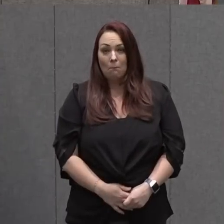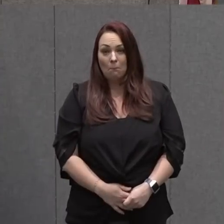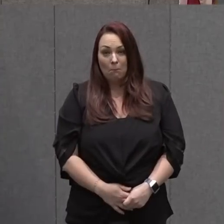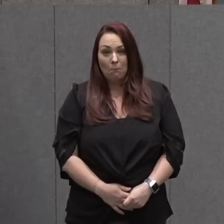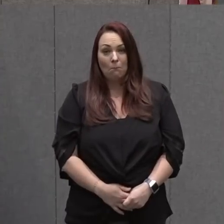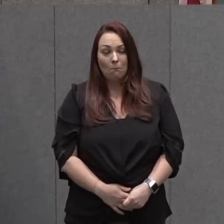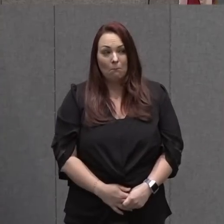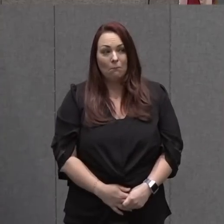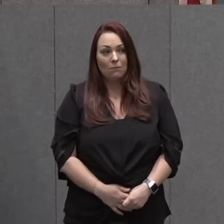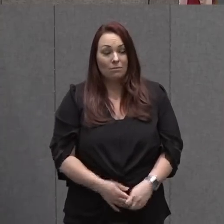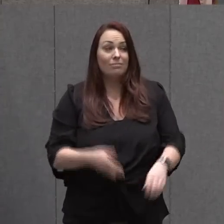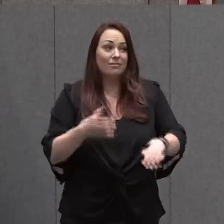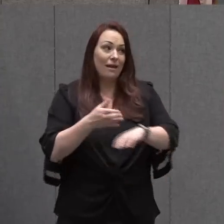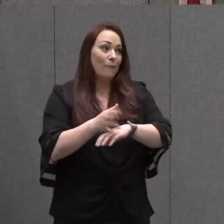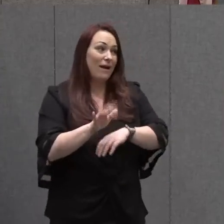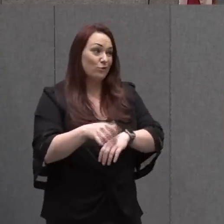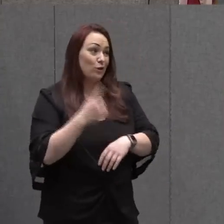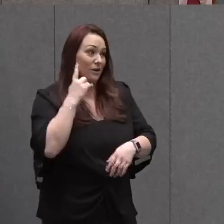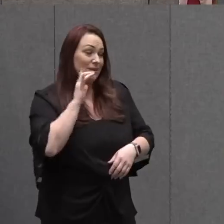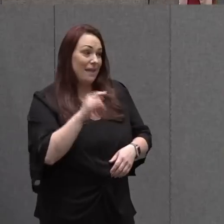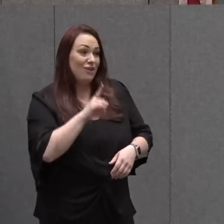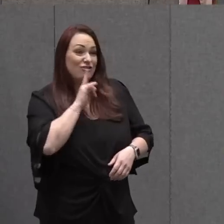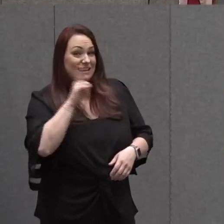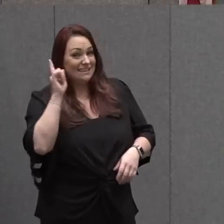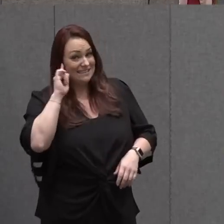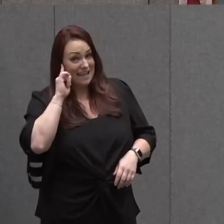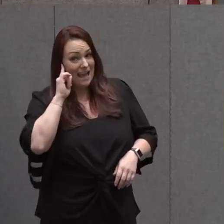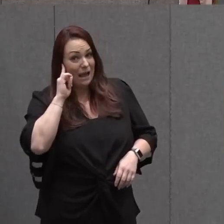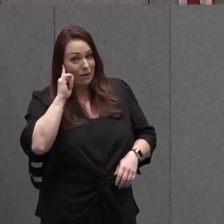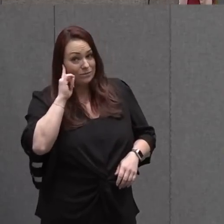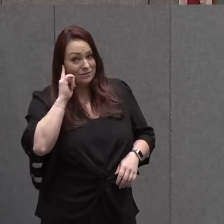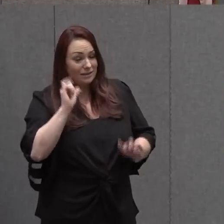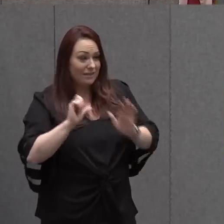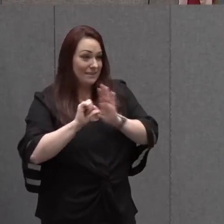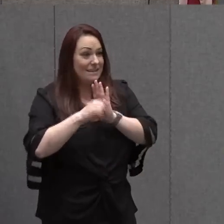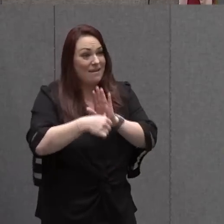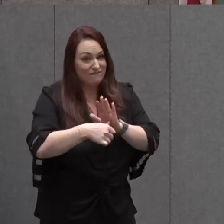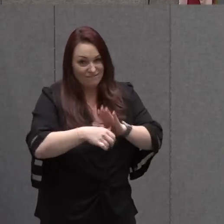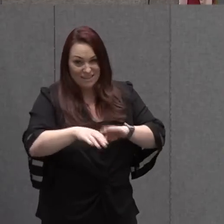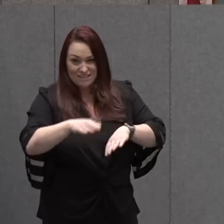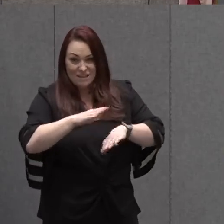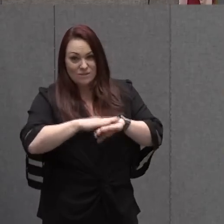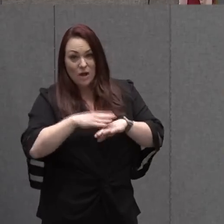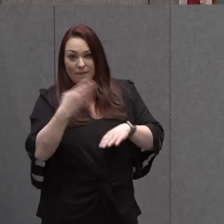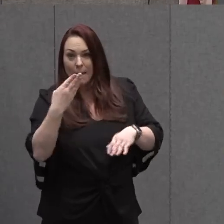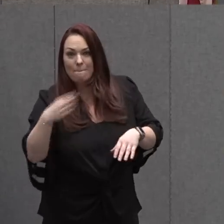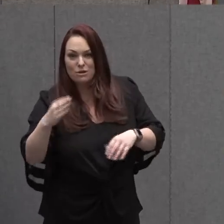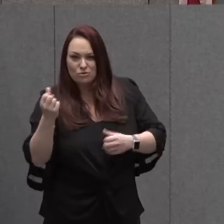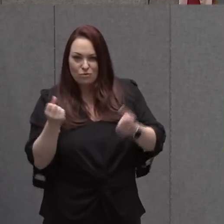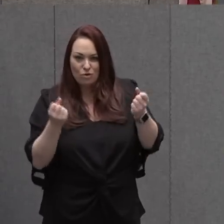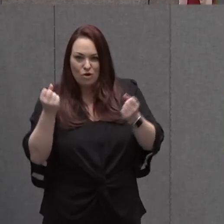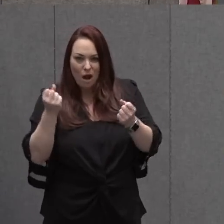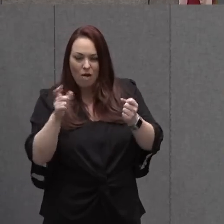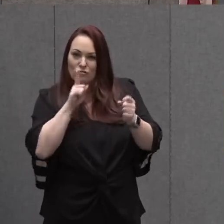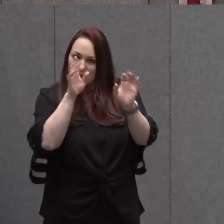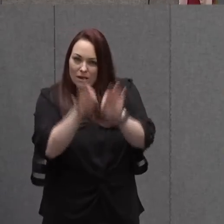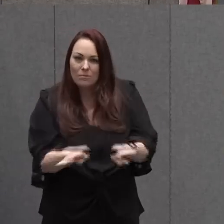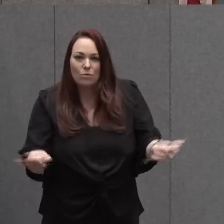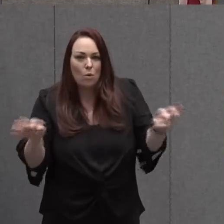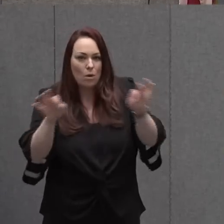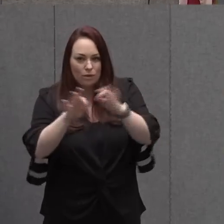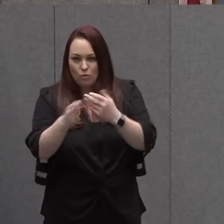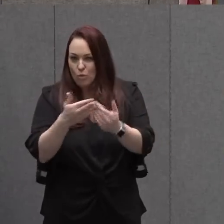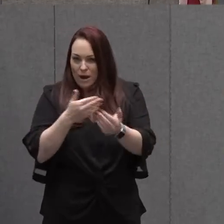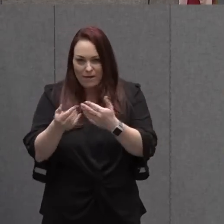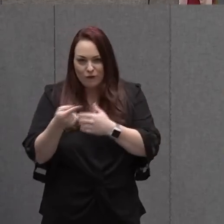You know, after hearing that, it really sounds like there's this emphasis on the blue car. And it's so important, whatever it